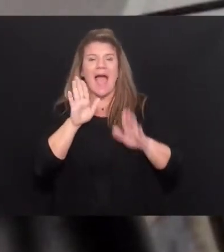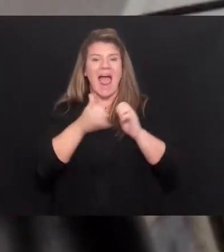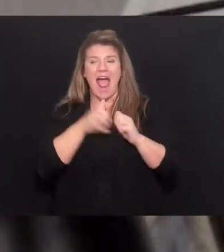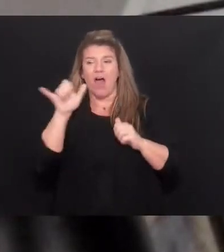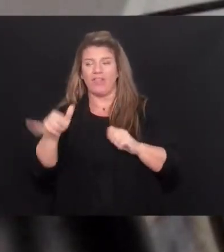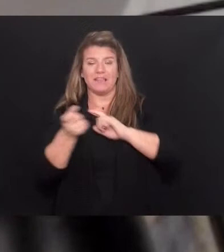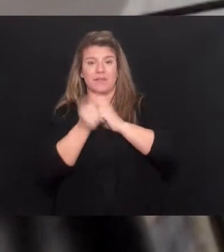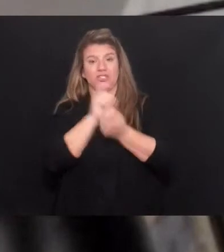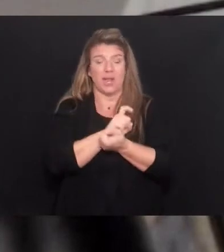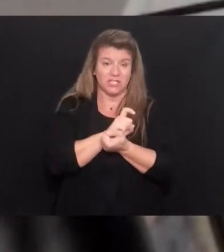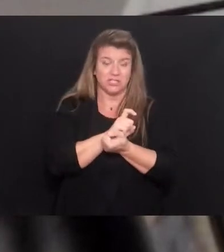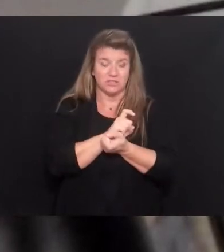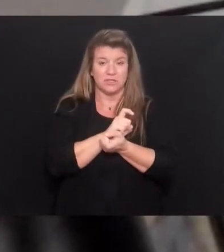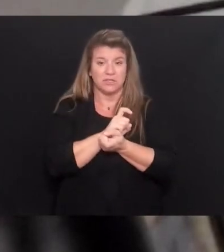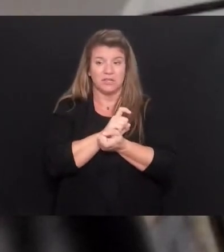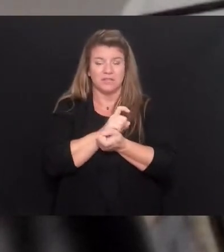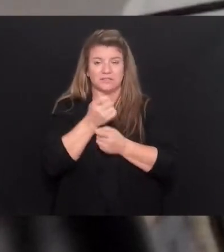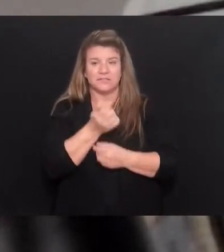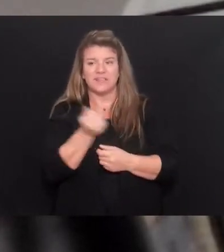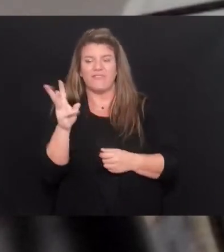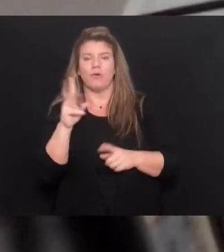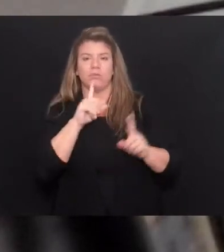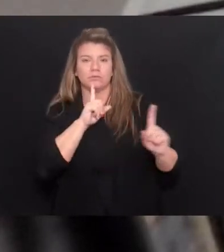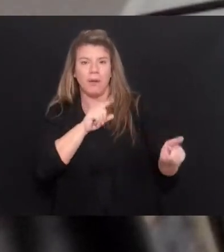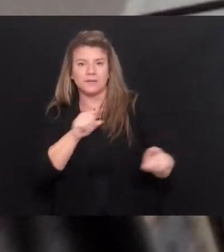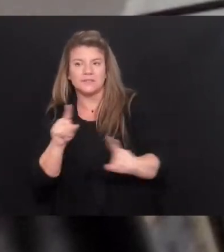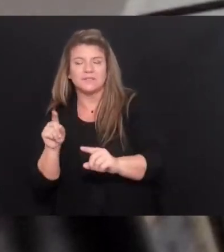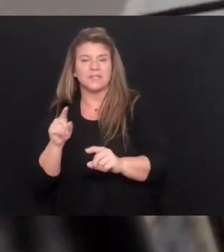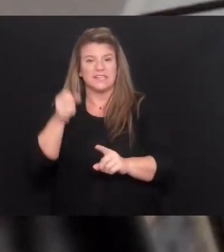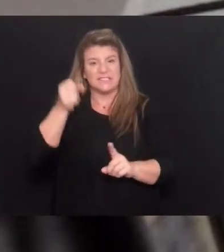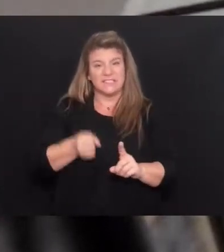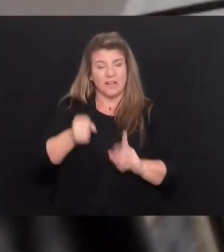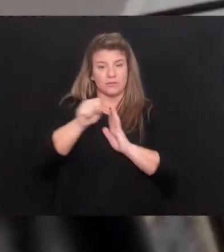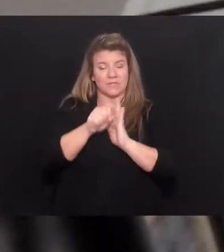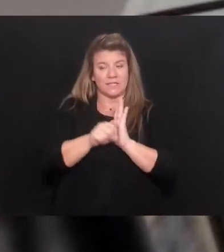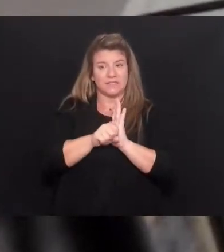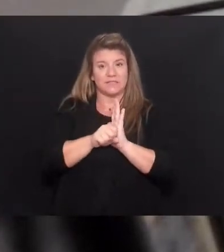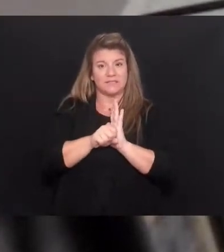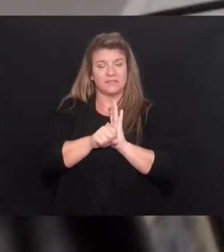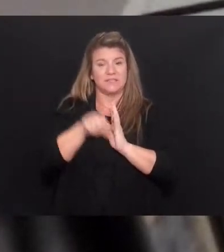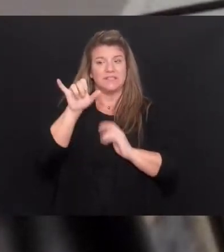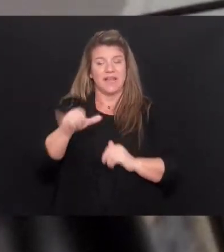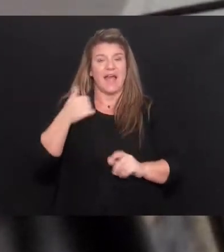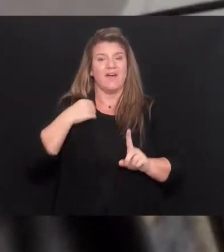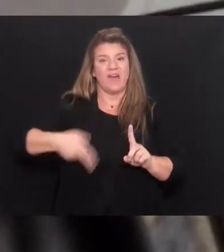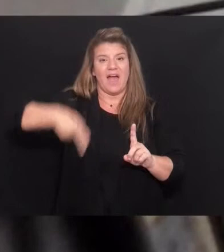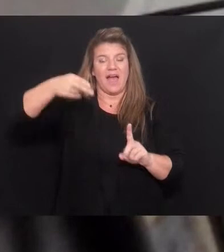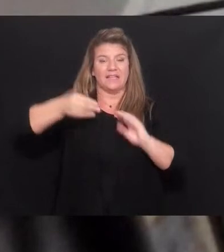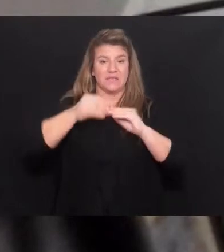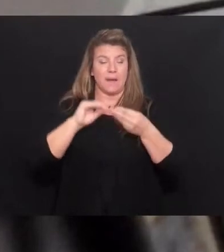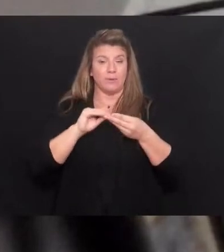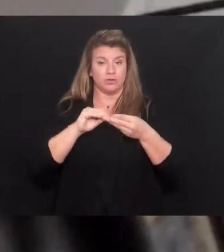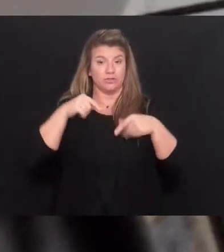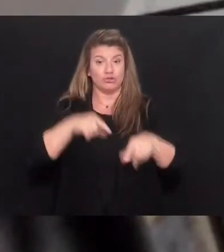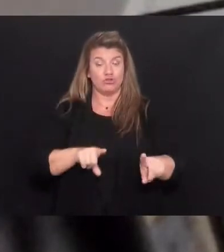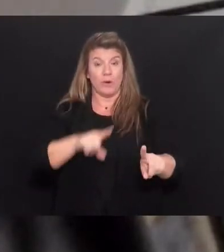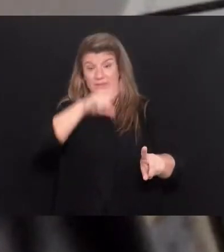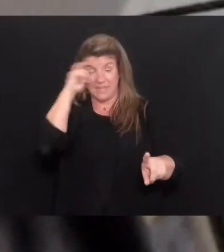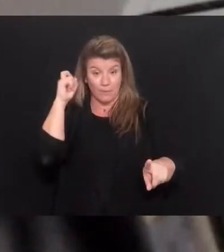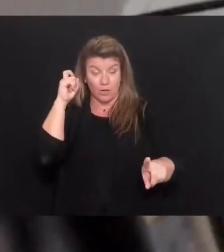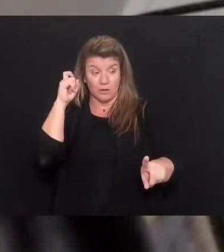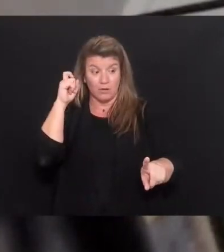being changed. Some of this is in response to some of the southern states that had the highest numbers during the